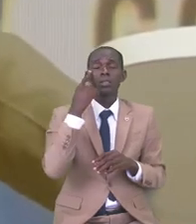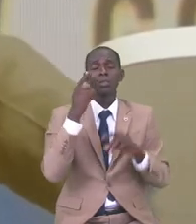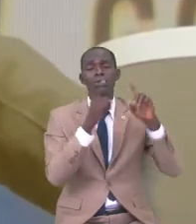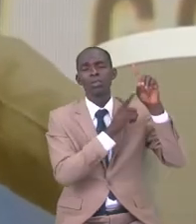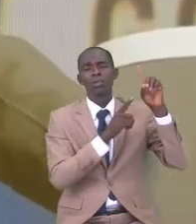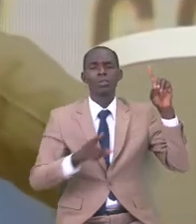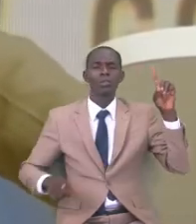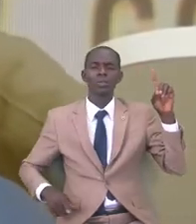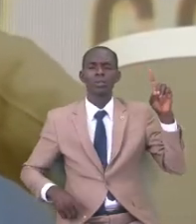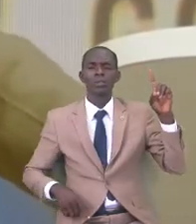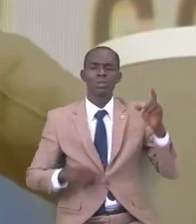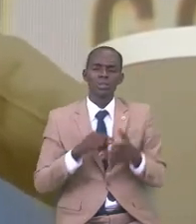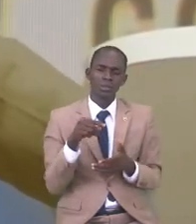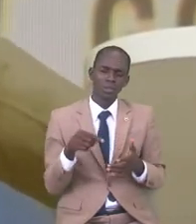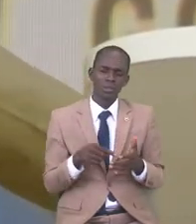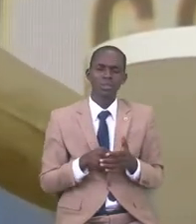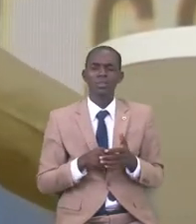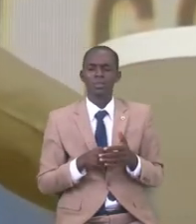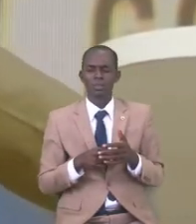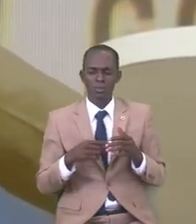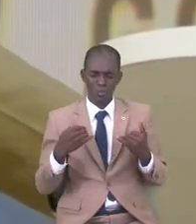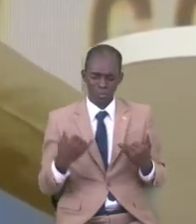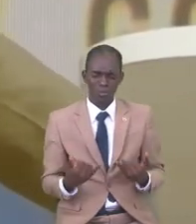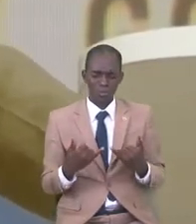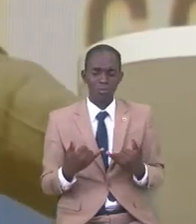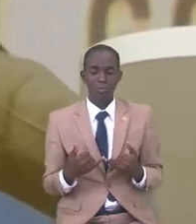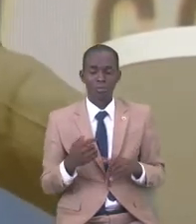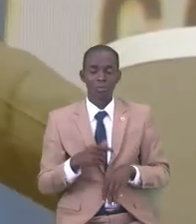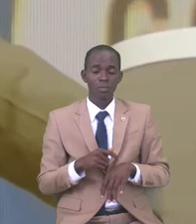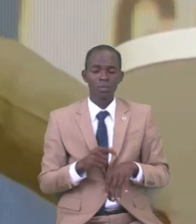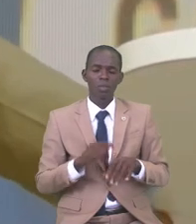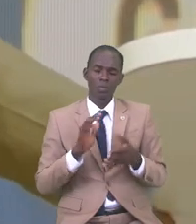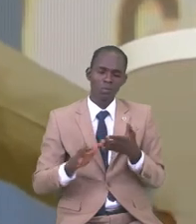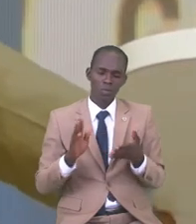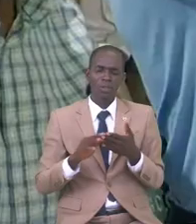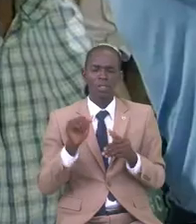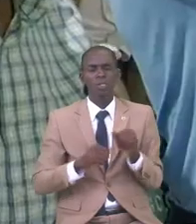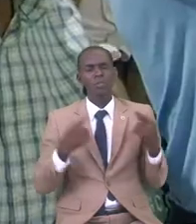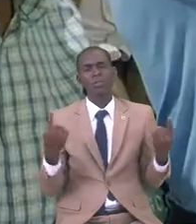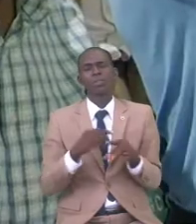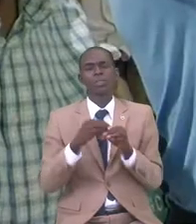Lord, this very moment, forgive every sin.